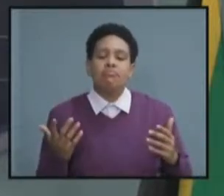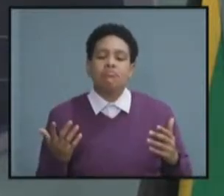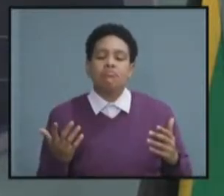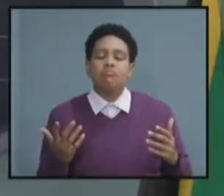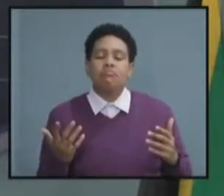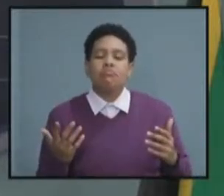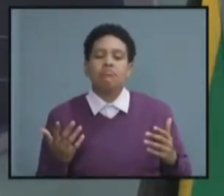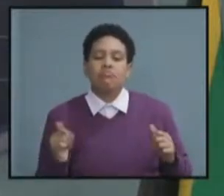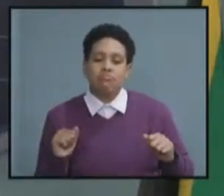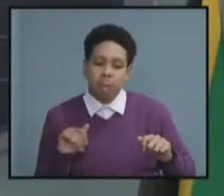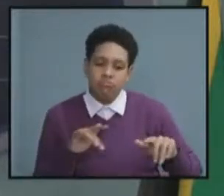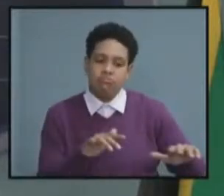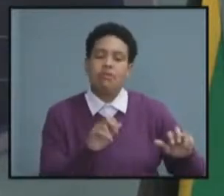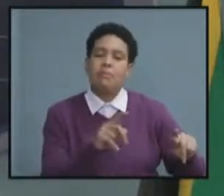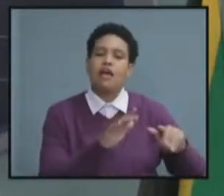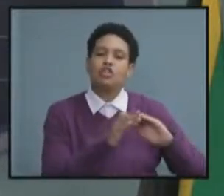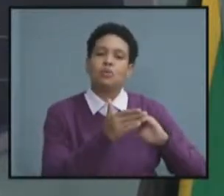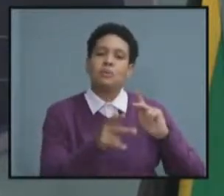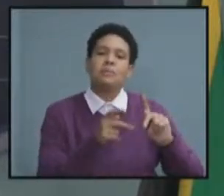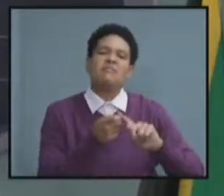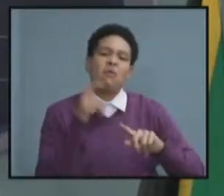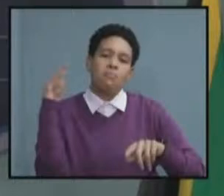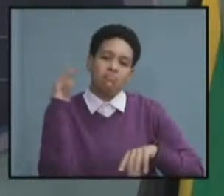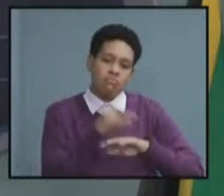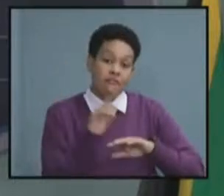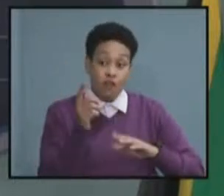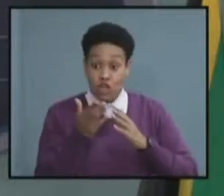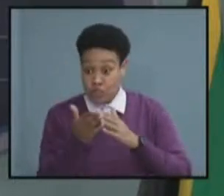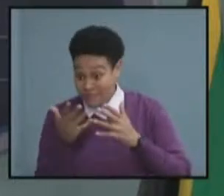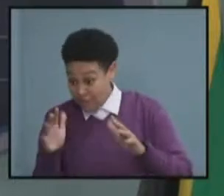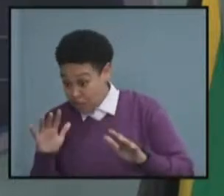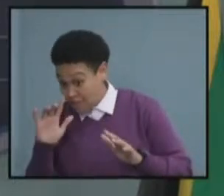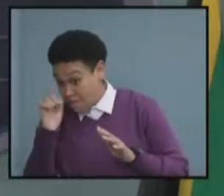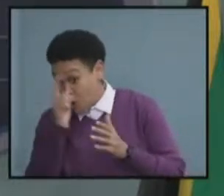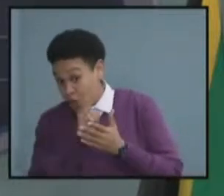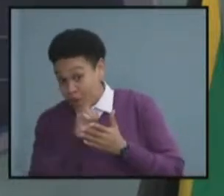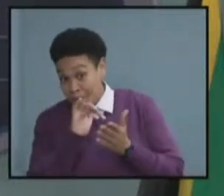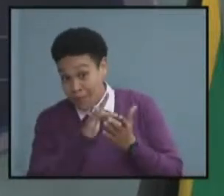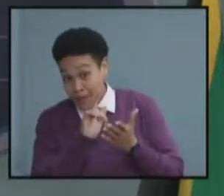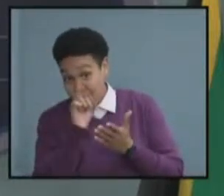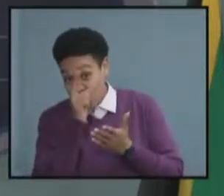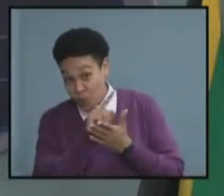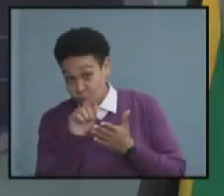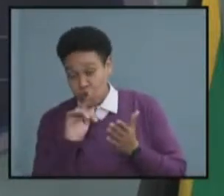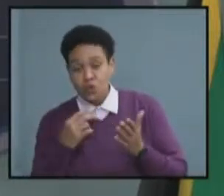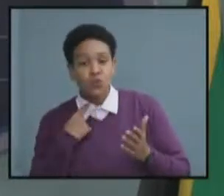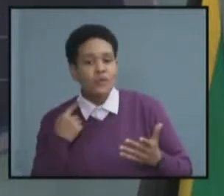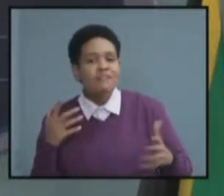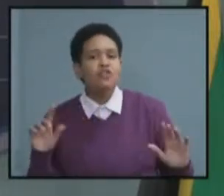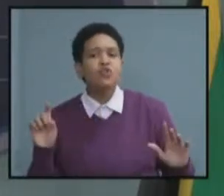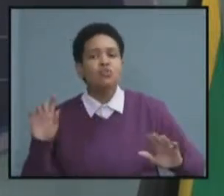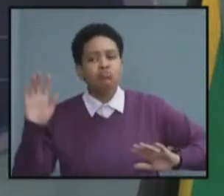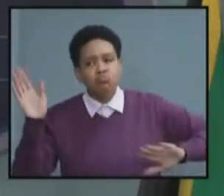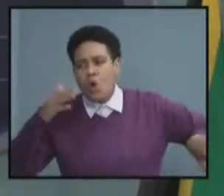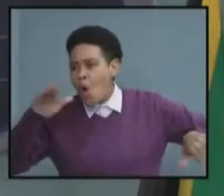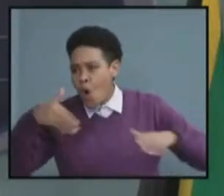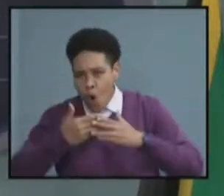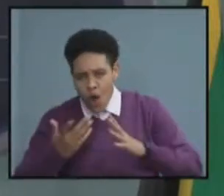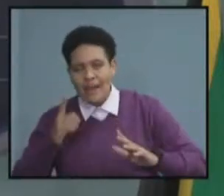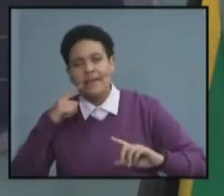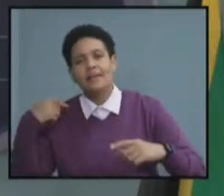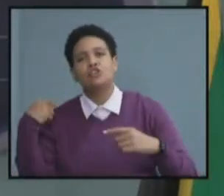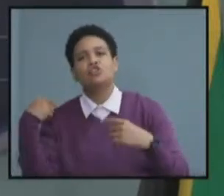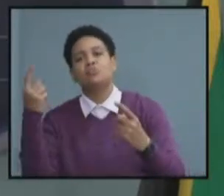of the repatriation of Jamaicans coming in by air. But it should be noted that even though we